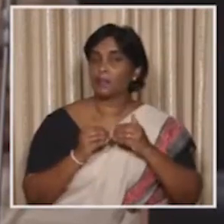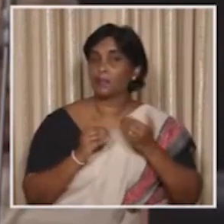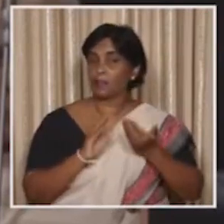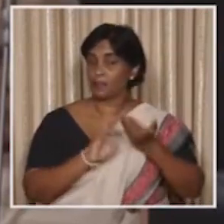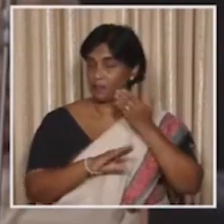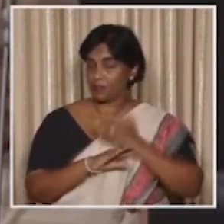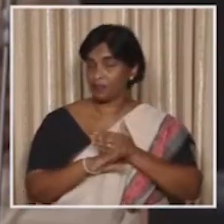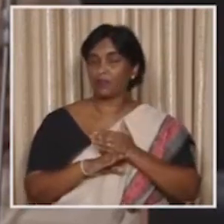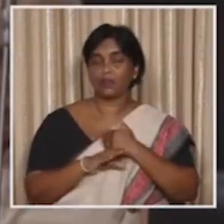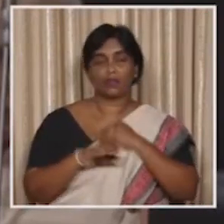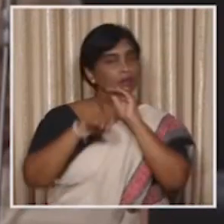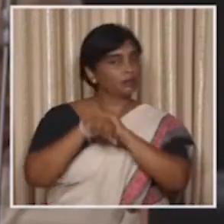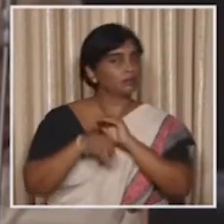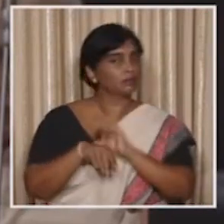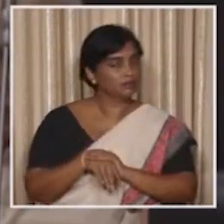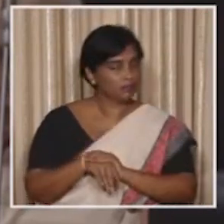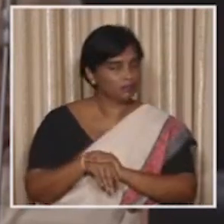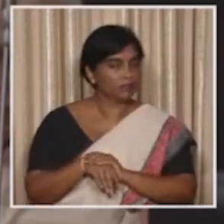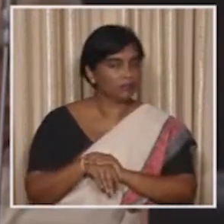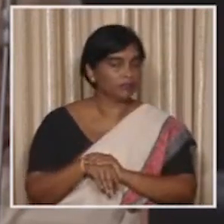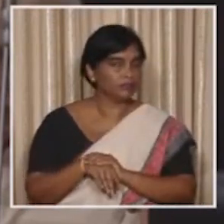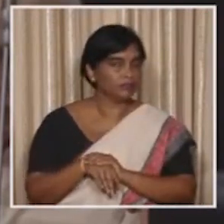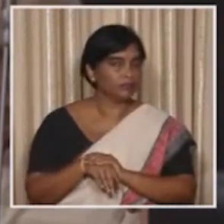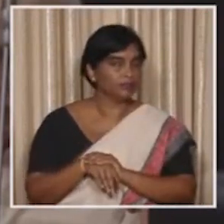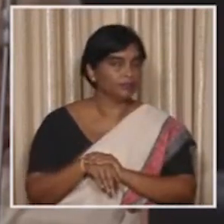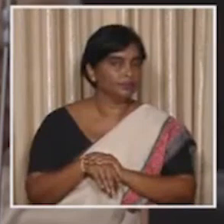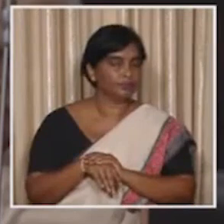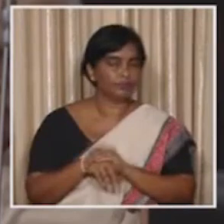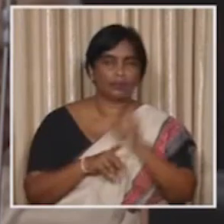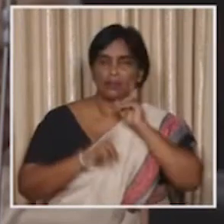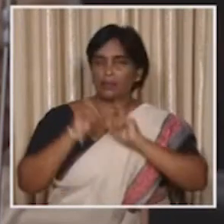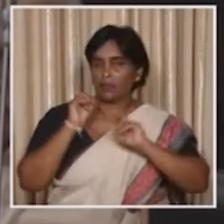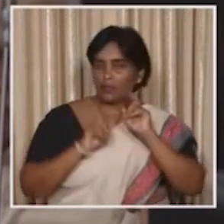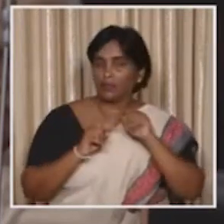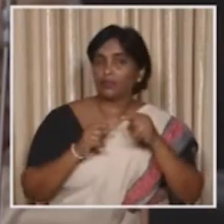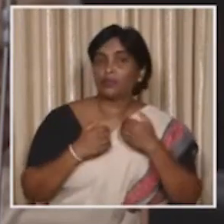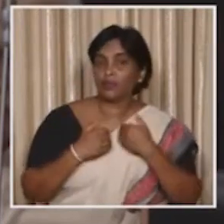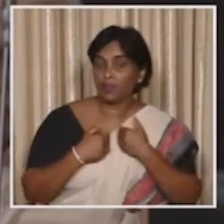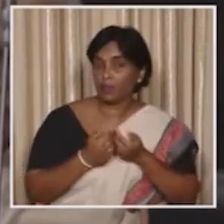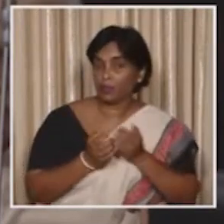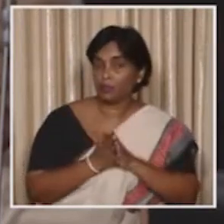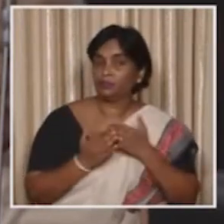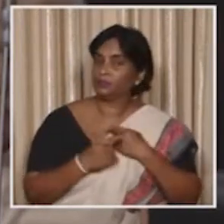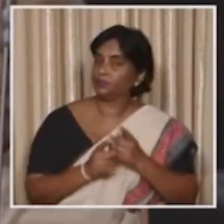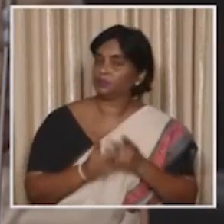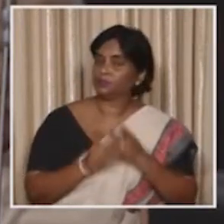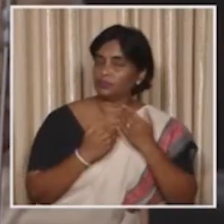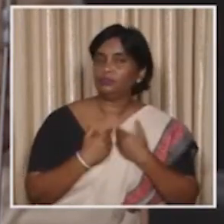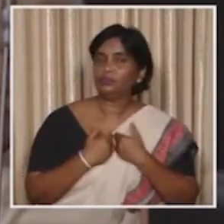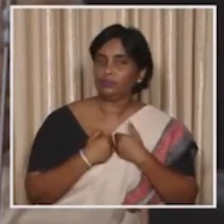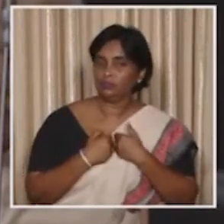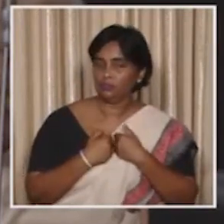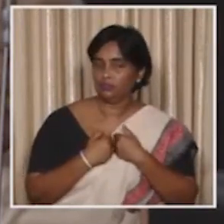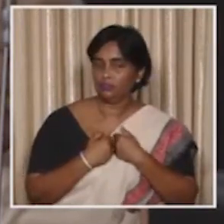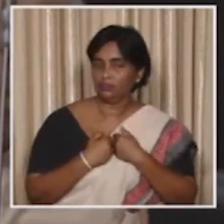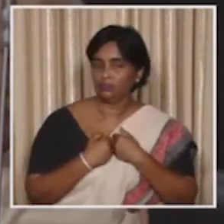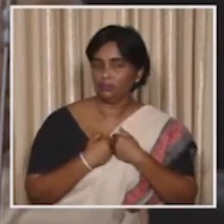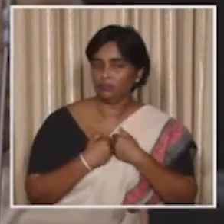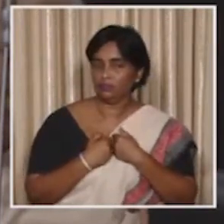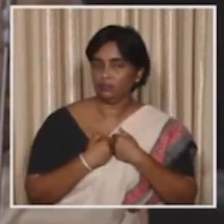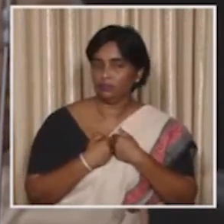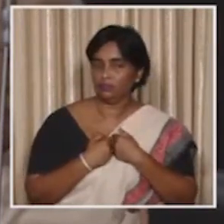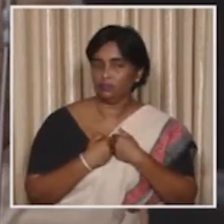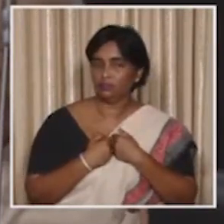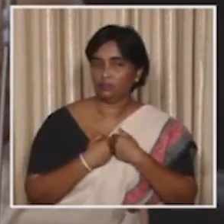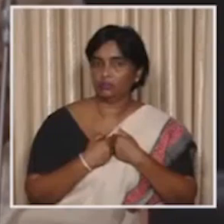demonstrated contributed to the economic crisis, and we are of the view that the second 2A, 28,